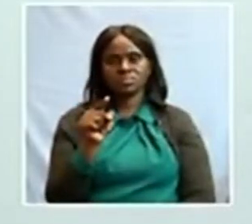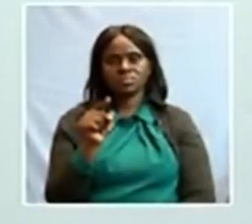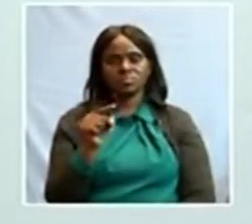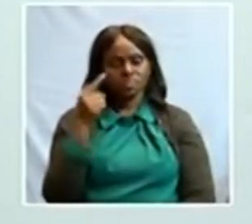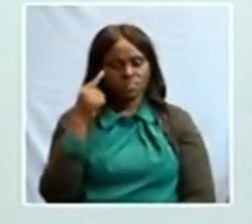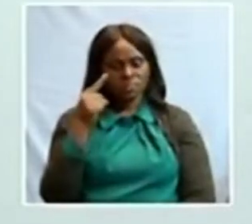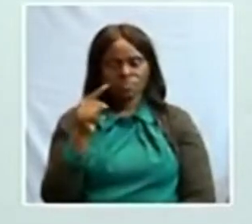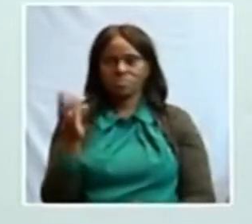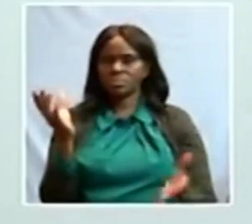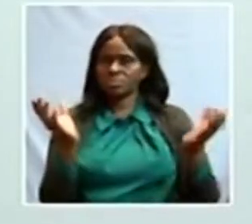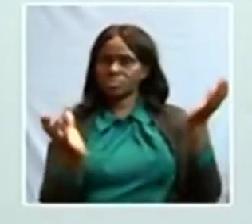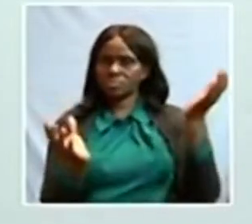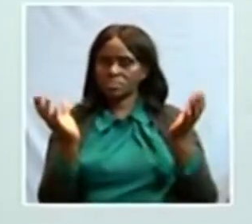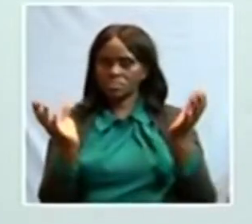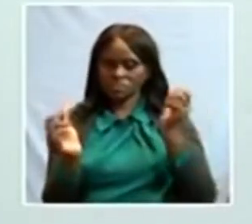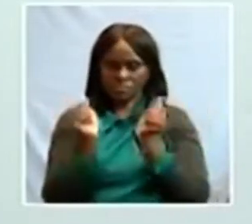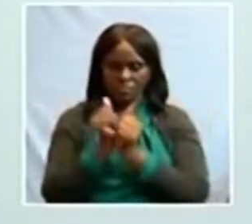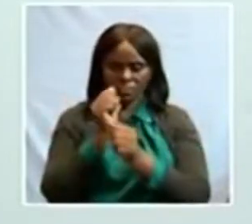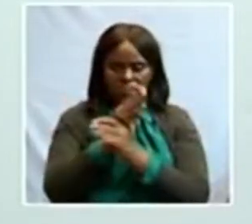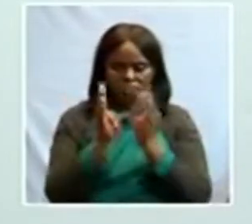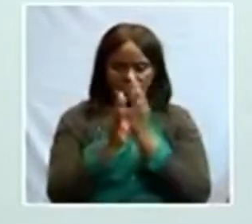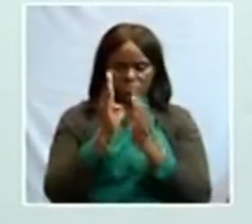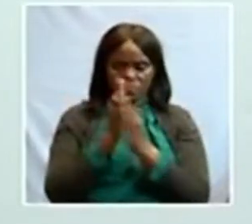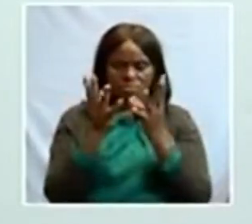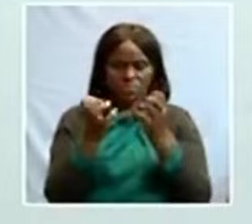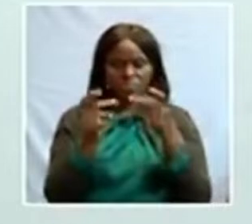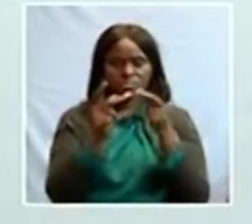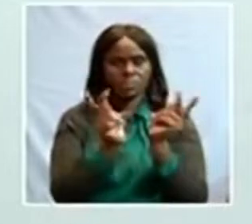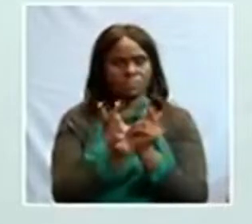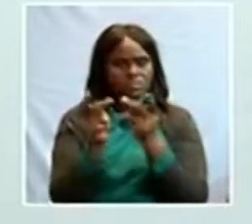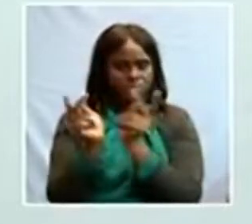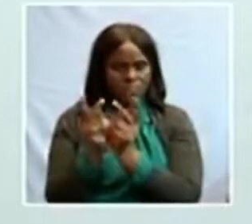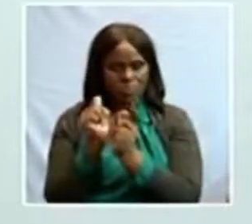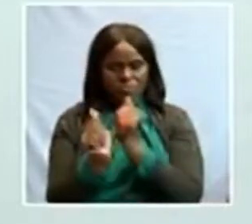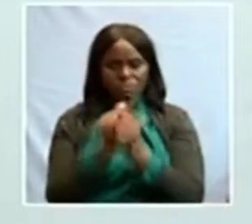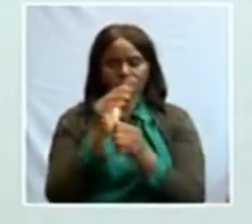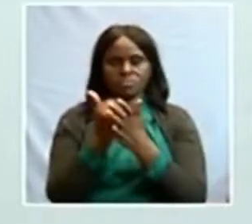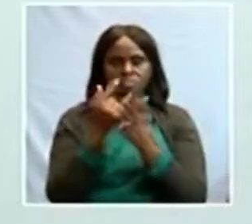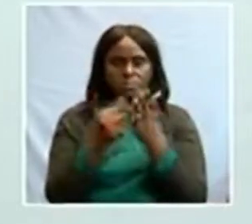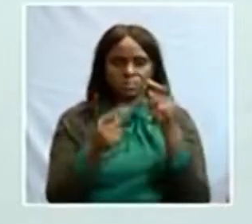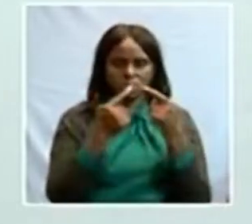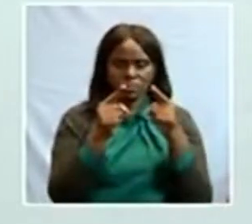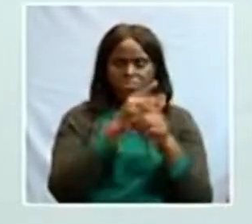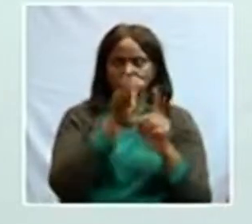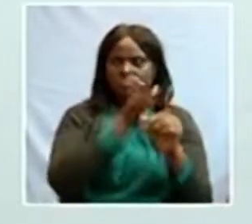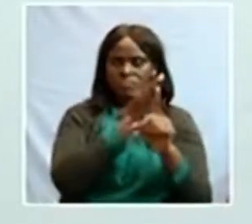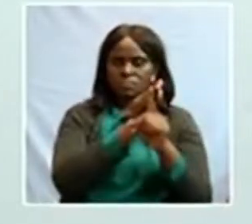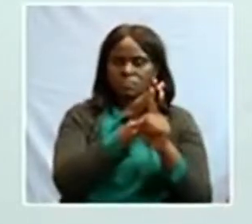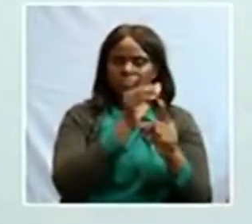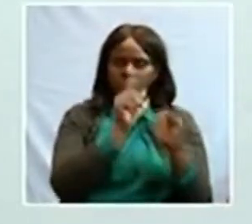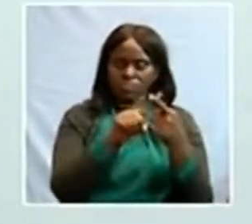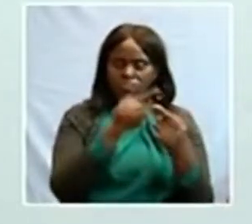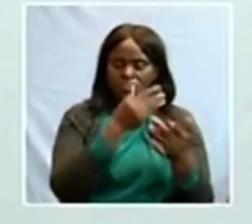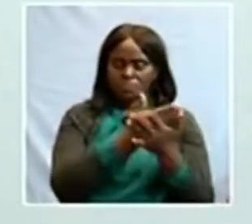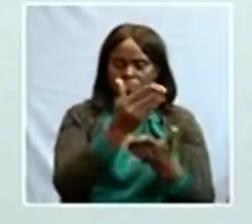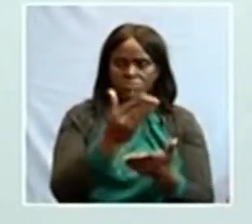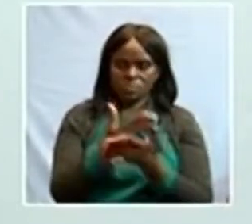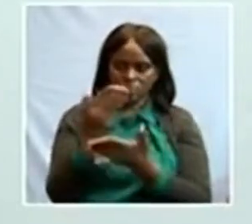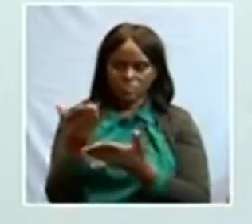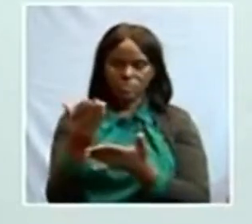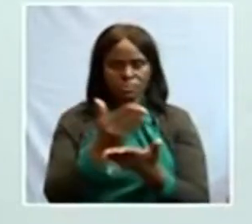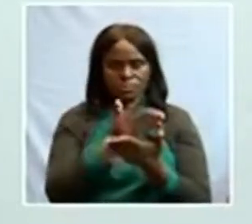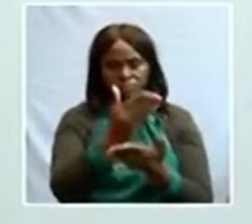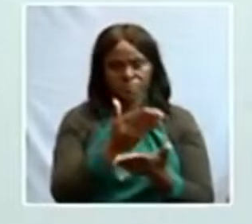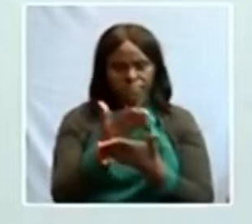weighing scales and construction of dry ports, which were varied towards purchasing